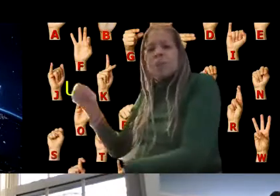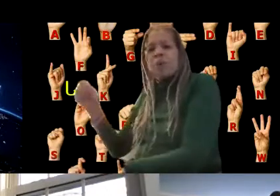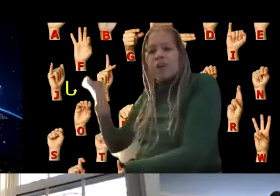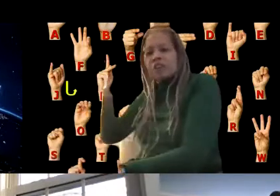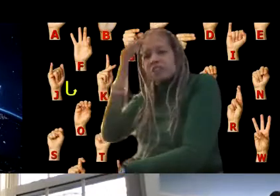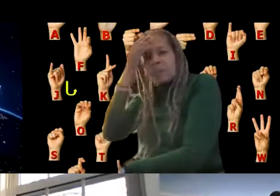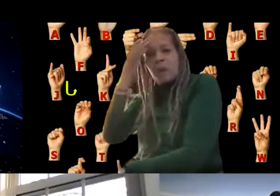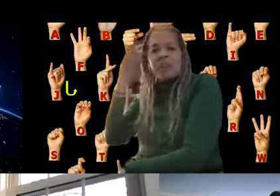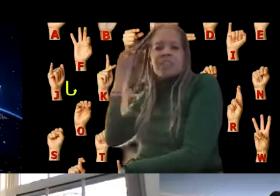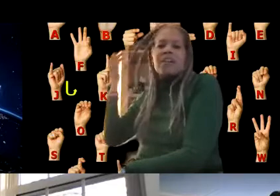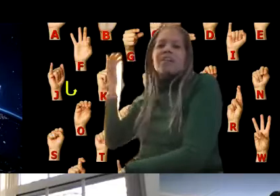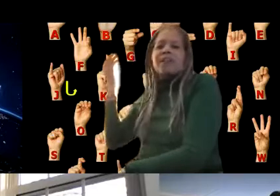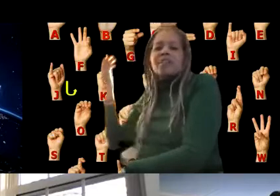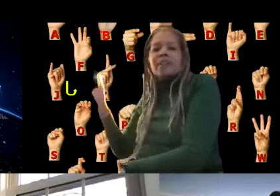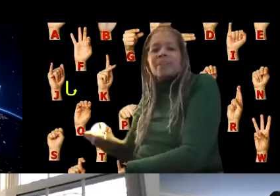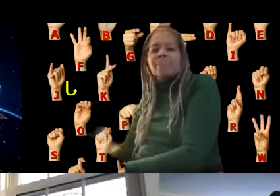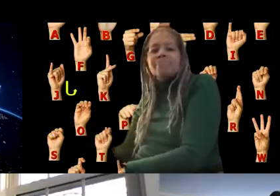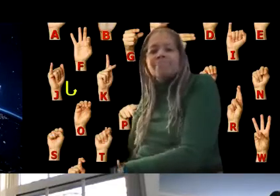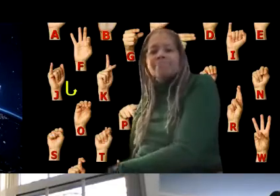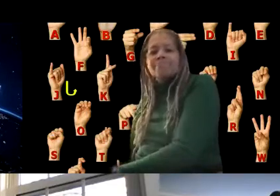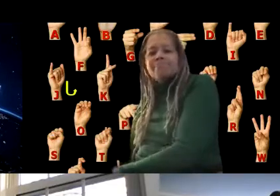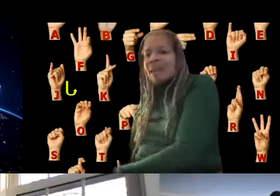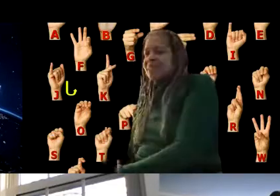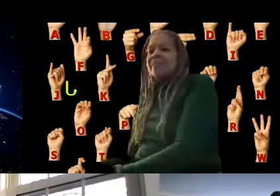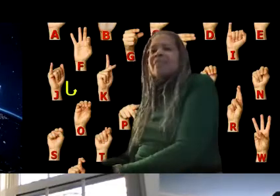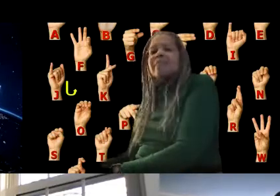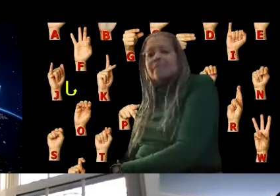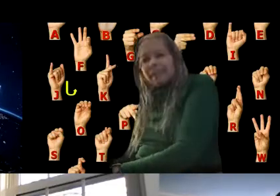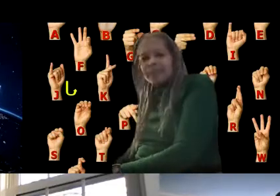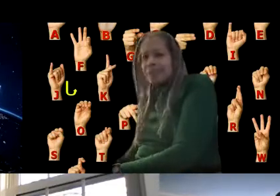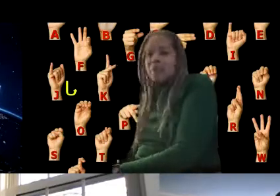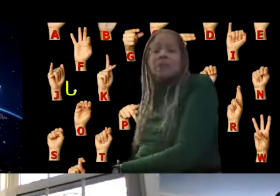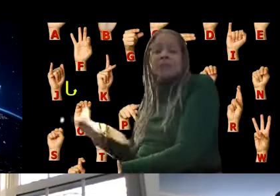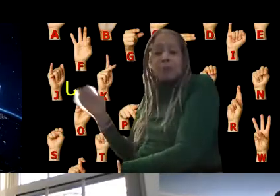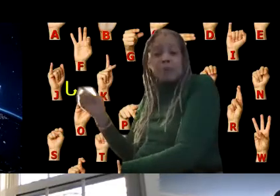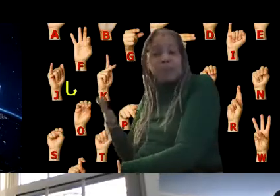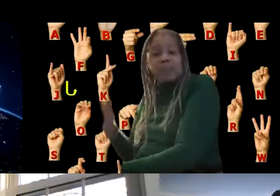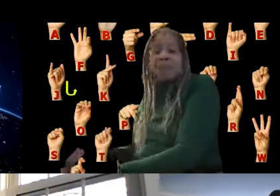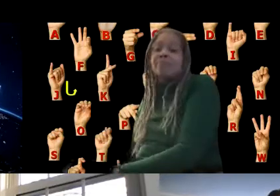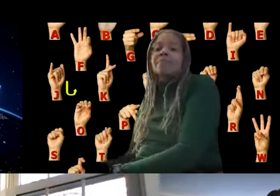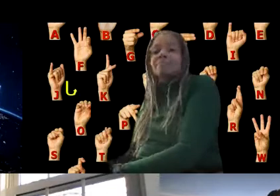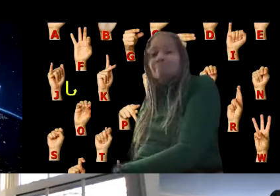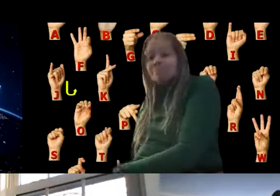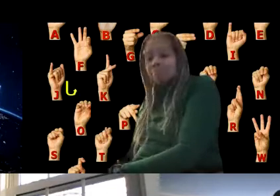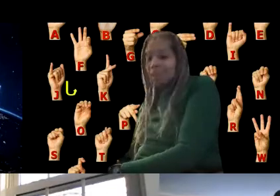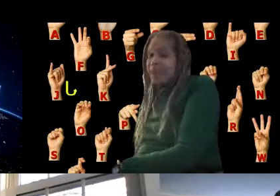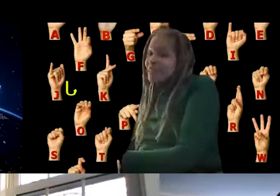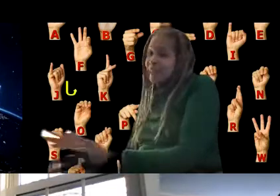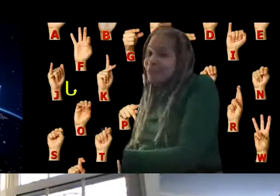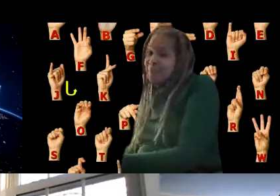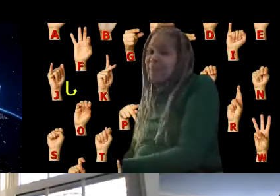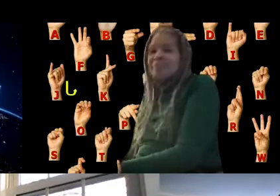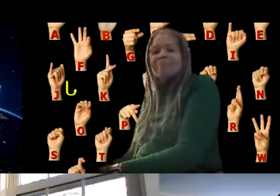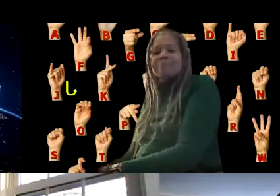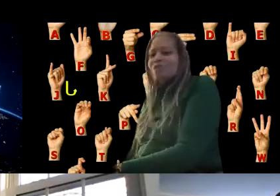has put a mark on us, and the mark is the color of our skin. That's insane to me, but there are people who believe that, and they're